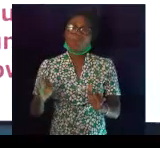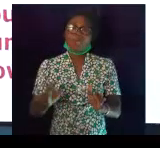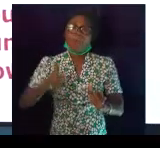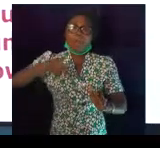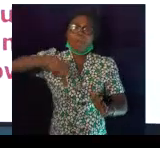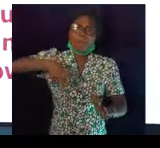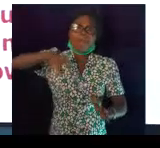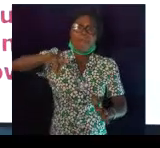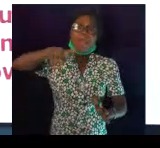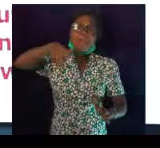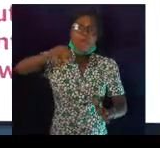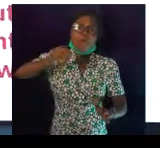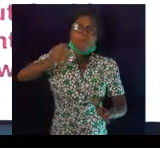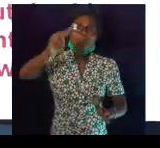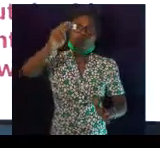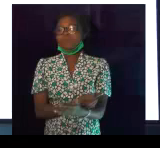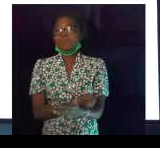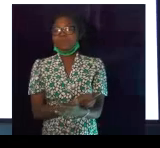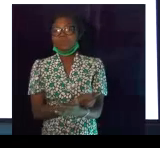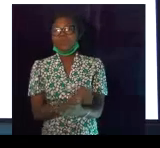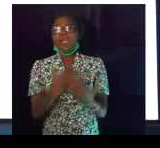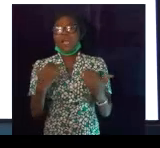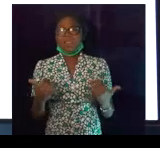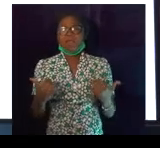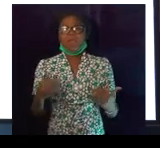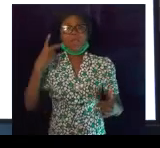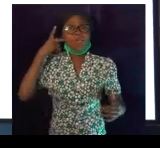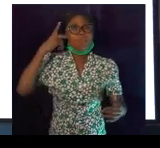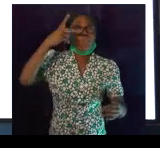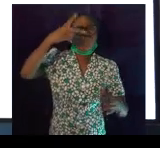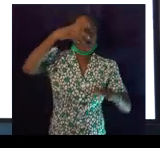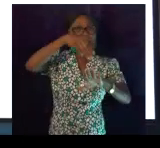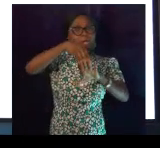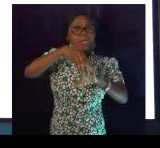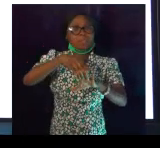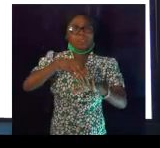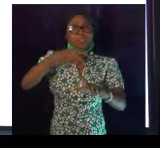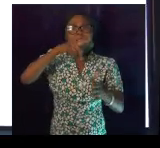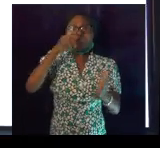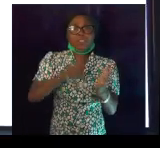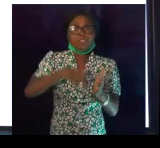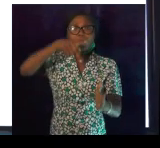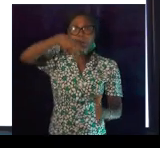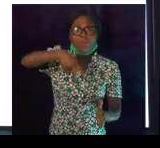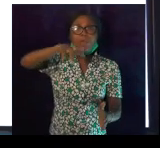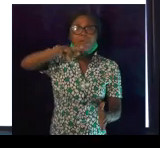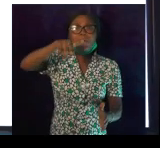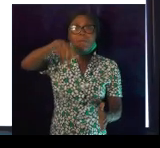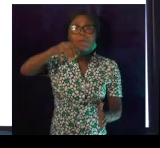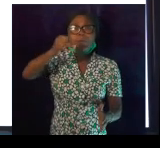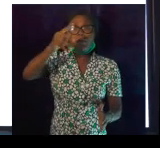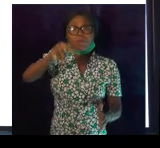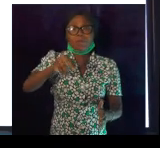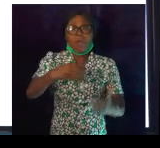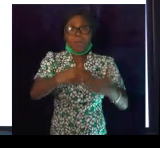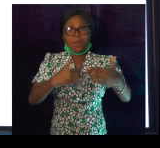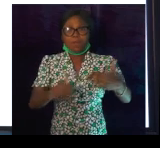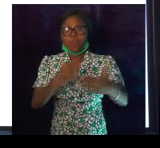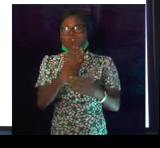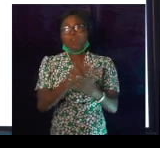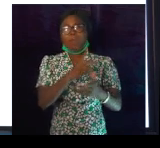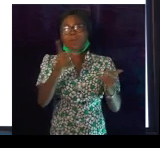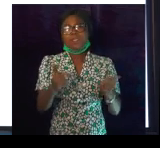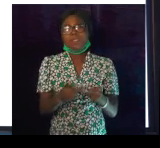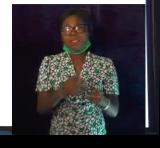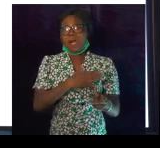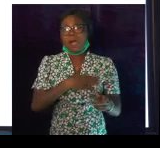of prepositions. Now let's look at preposition used before some